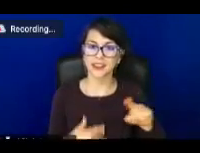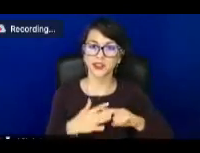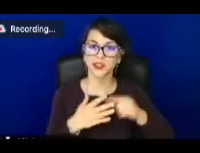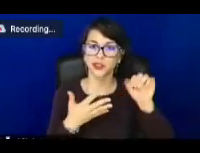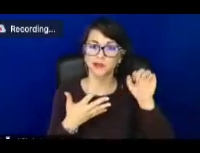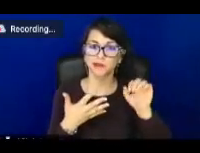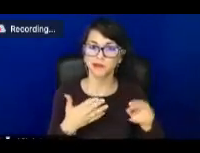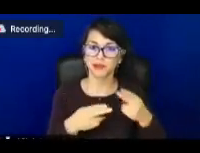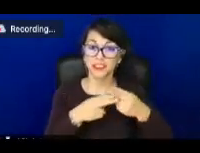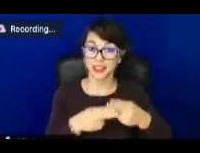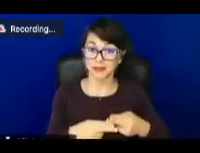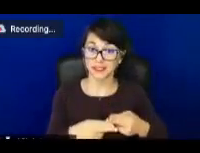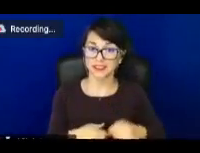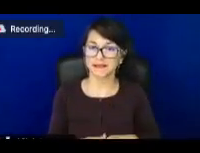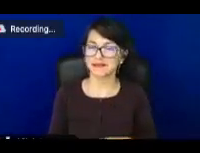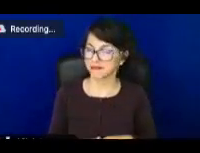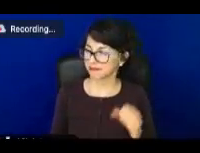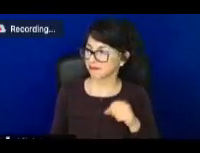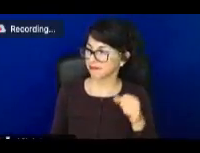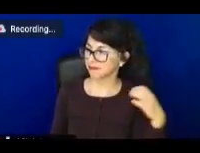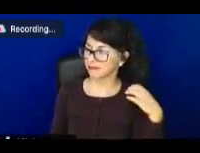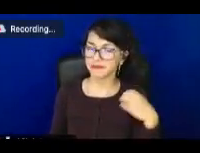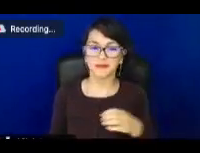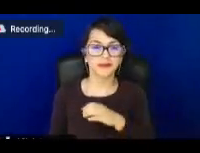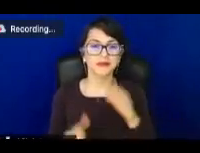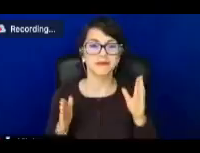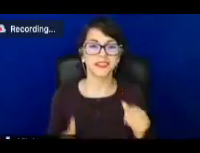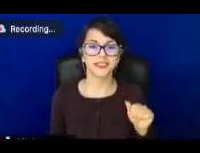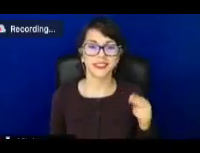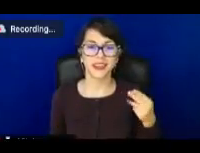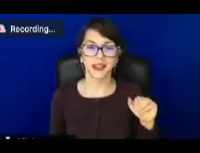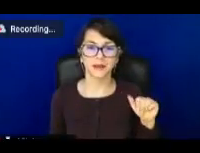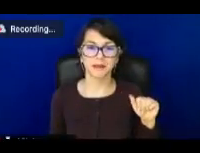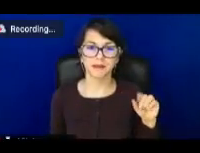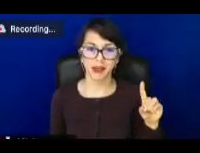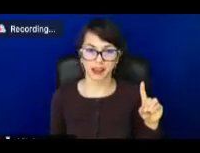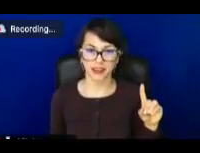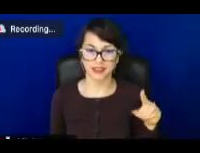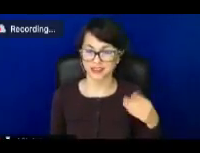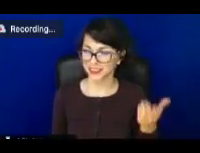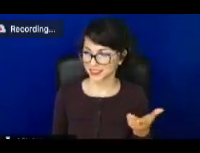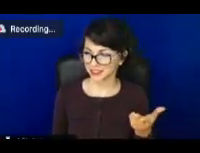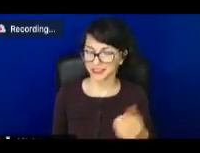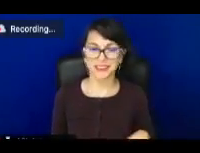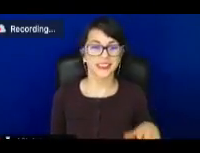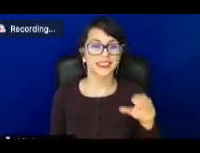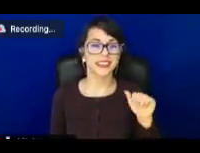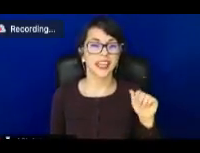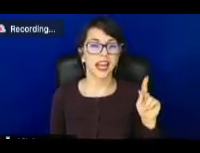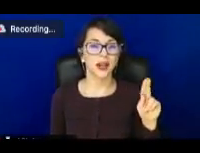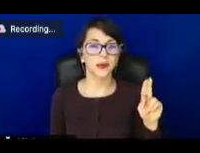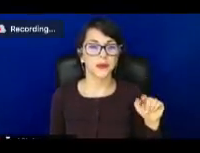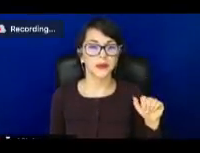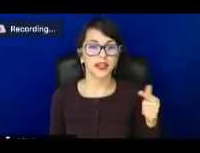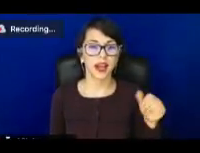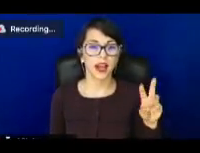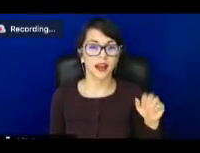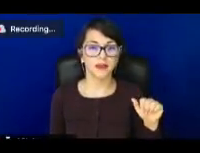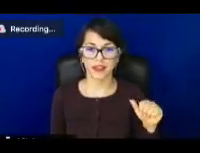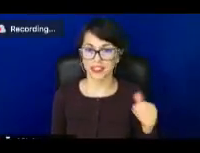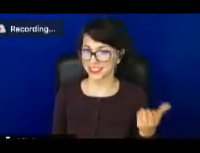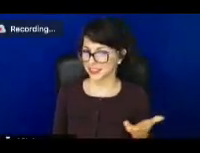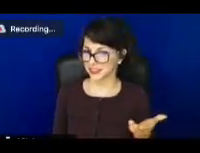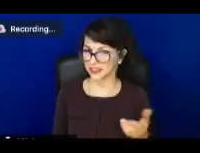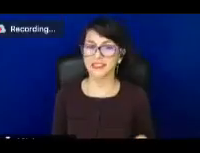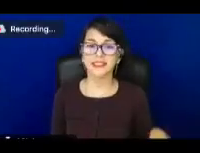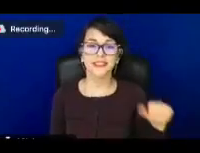Chair. Commissioner Ahmad? Here. Commissioner Kutagawa? Here.